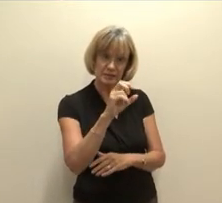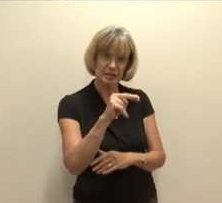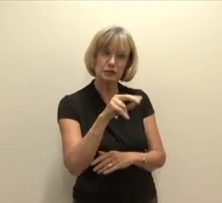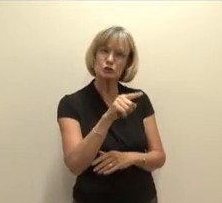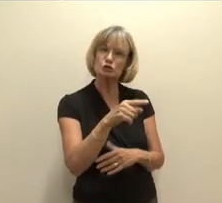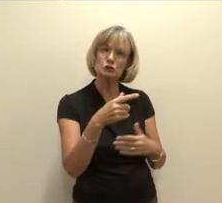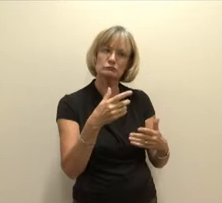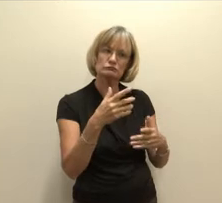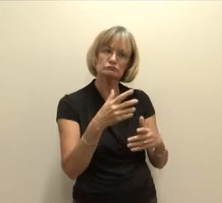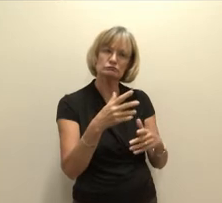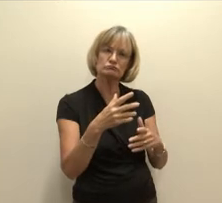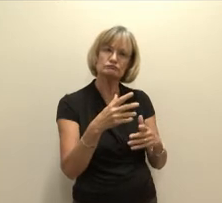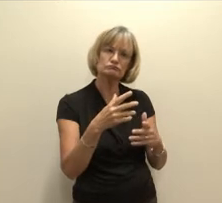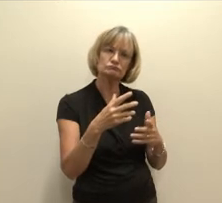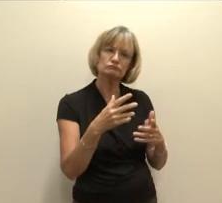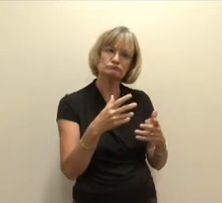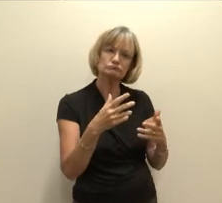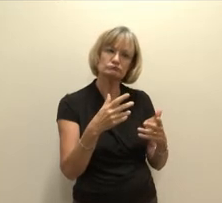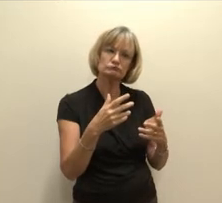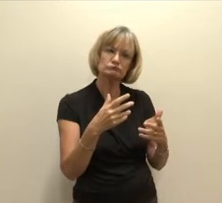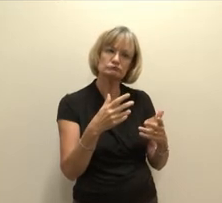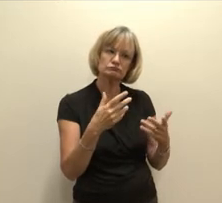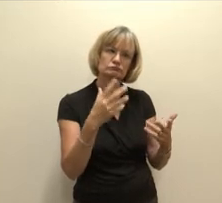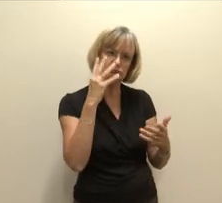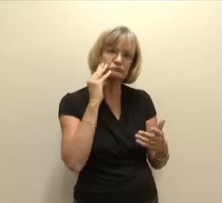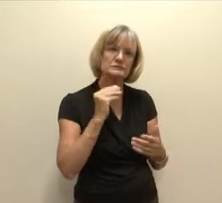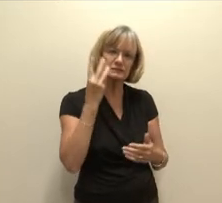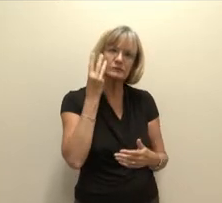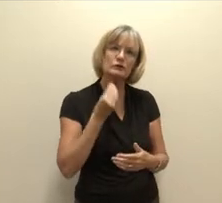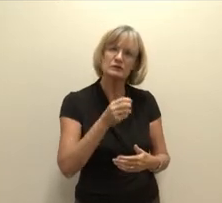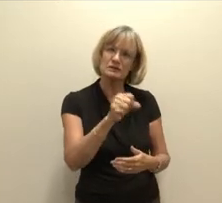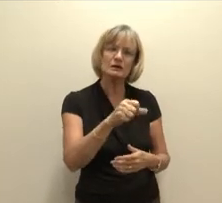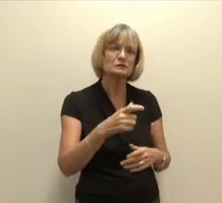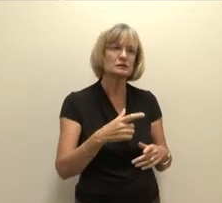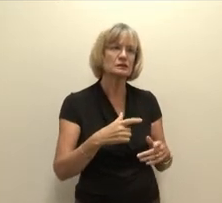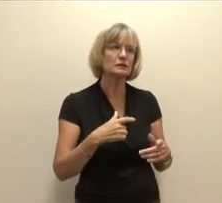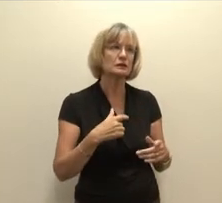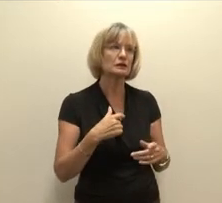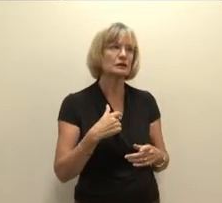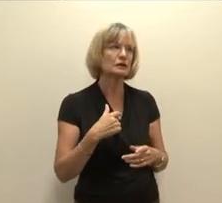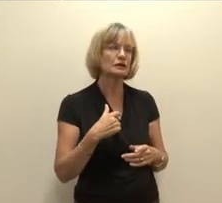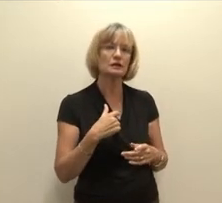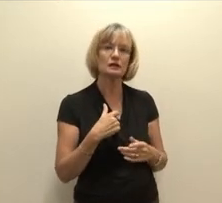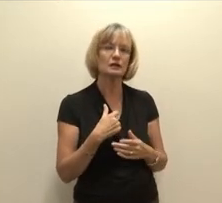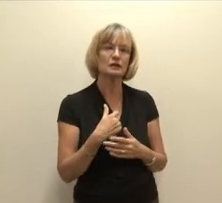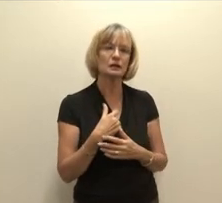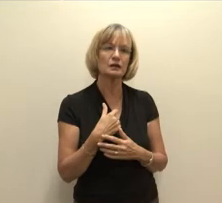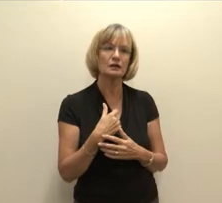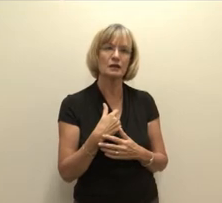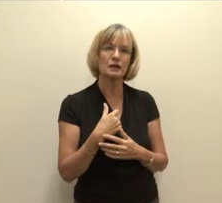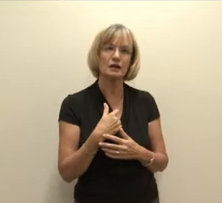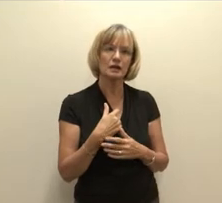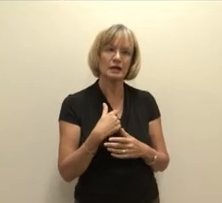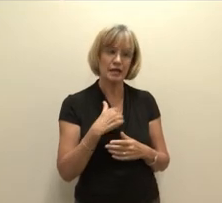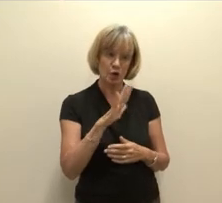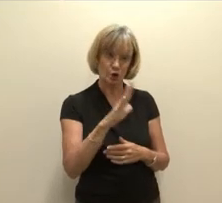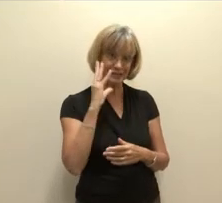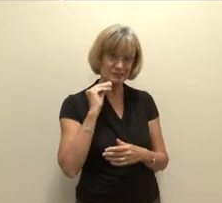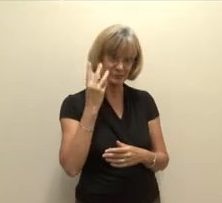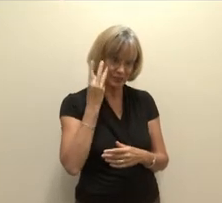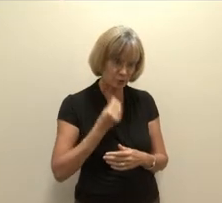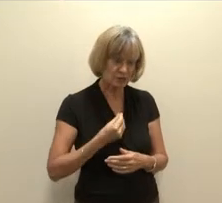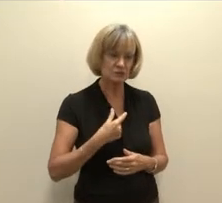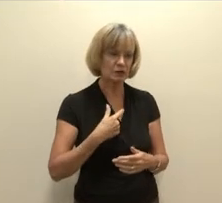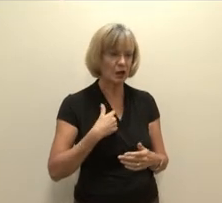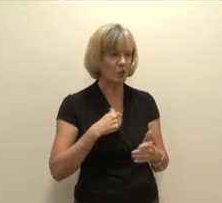experience. And while I have to admit I was very impressed with it,